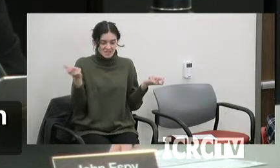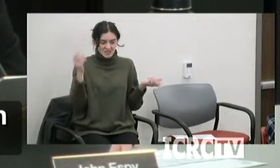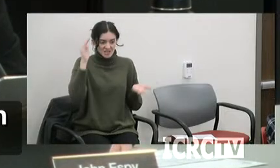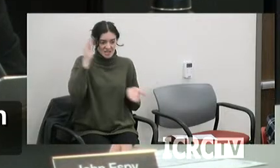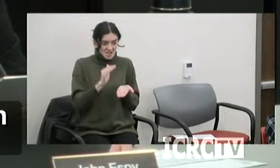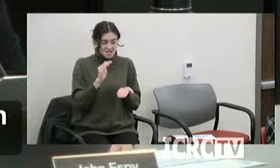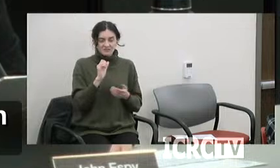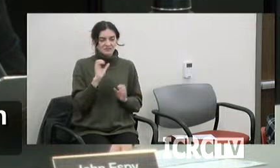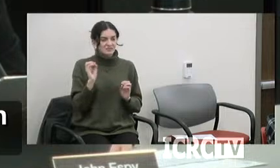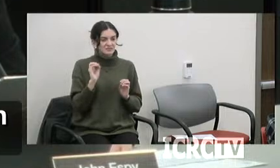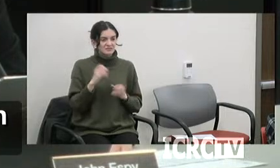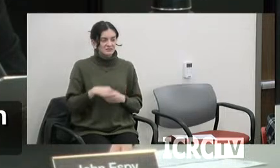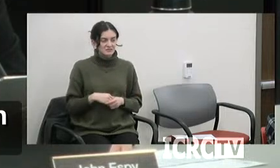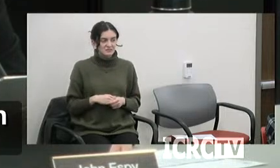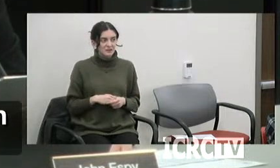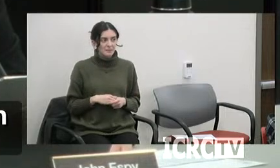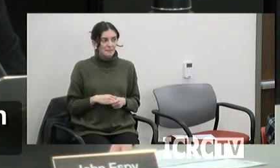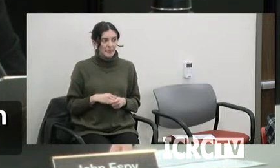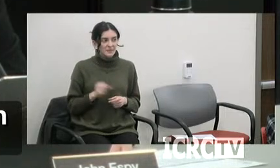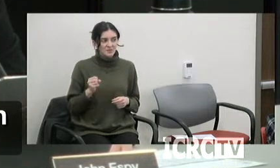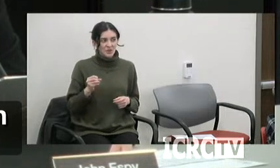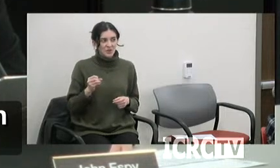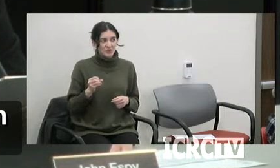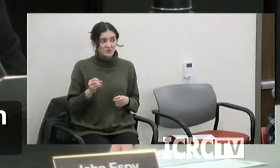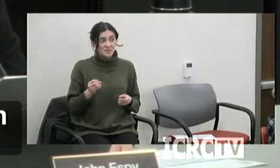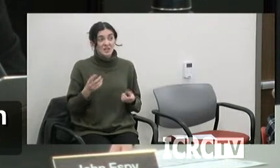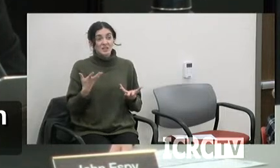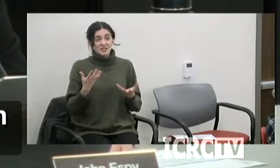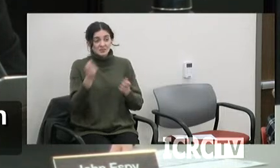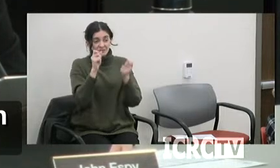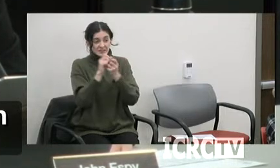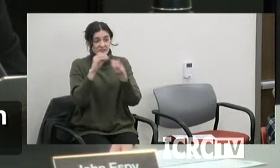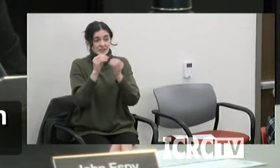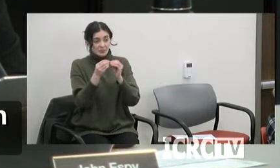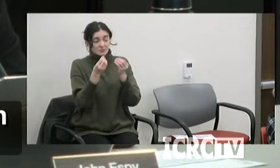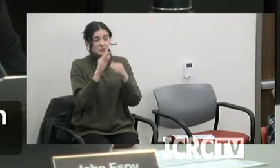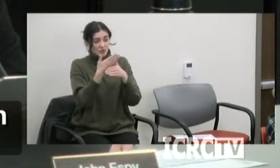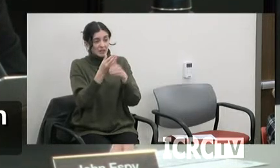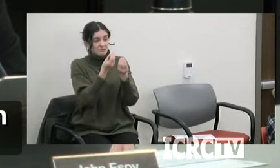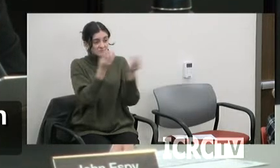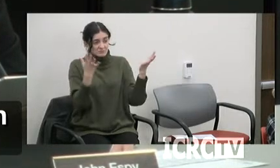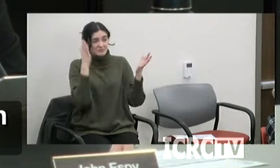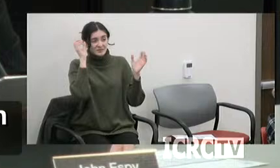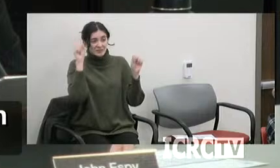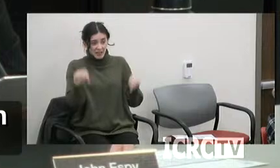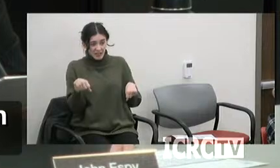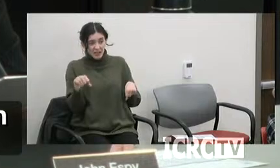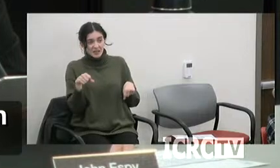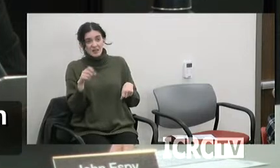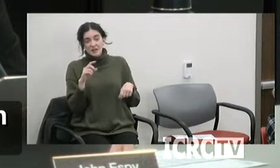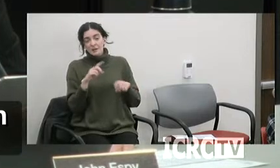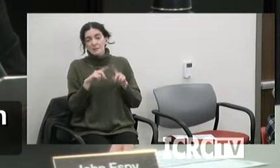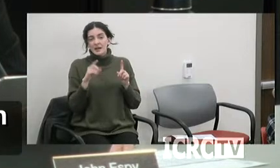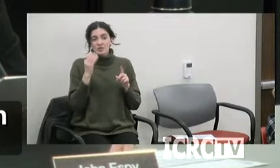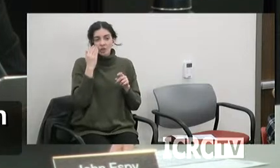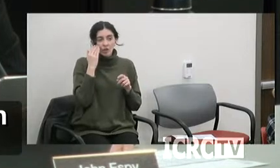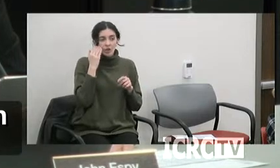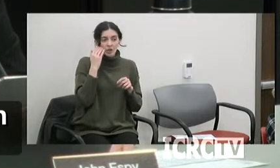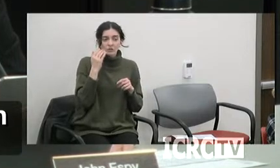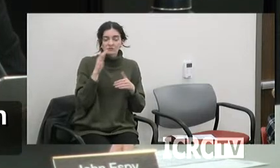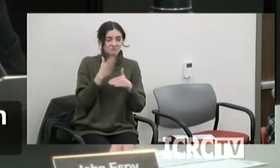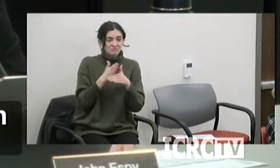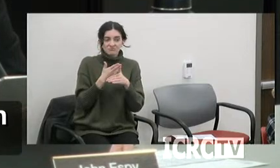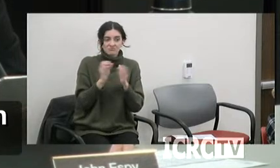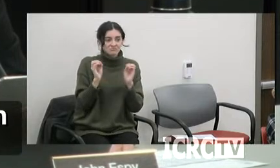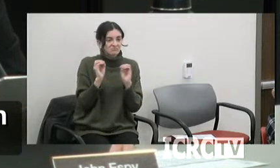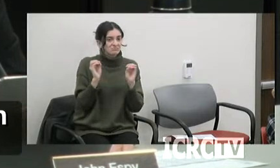exactly what that'll be as we start to learn more about House Bill 187. But we do know that it's not going to have an average.